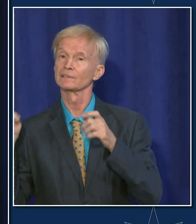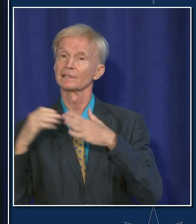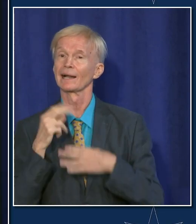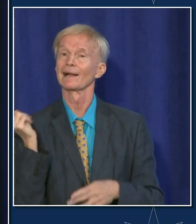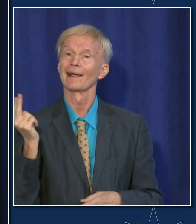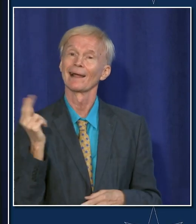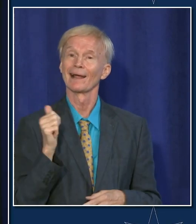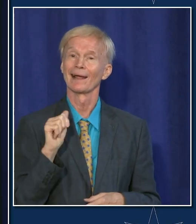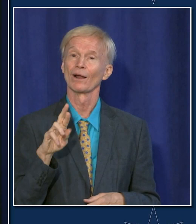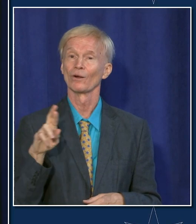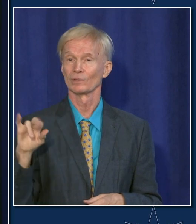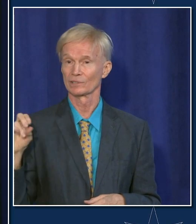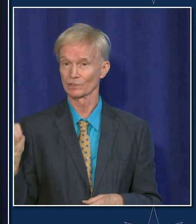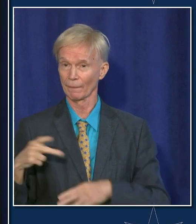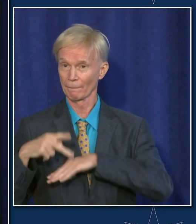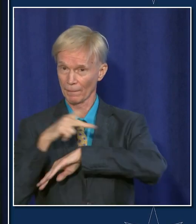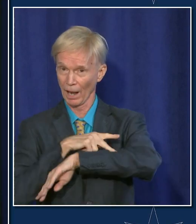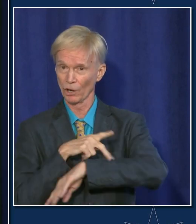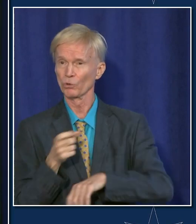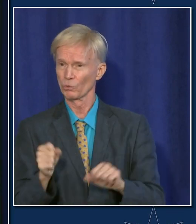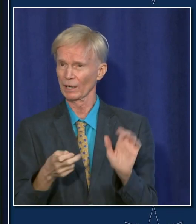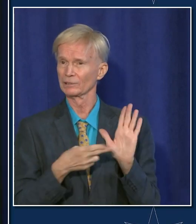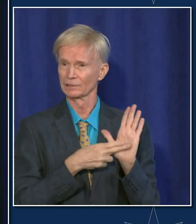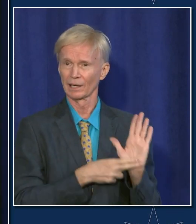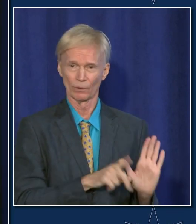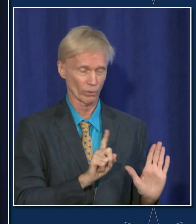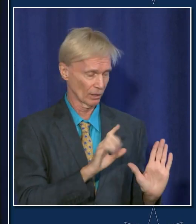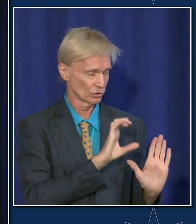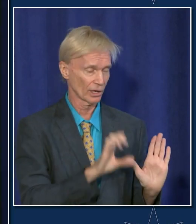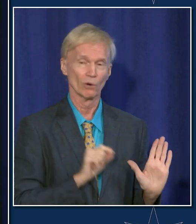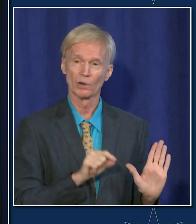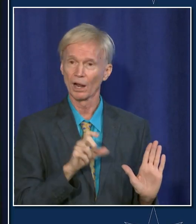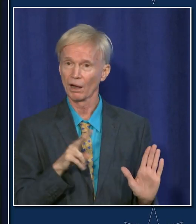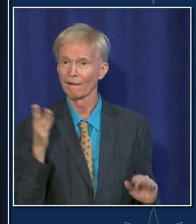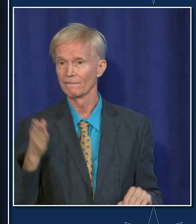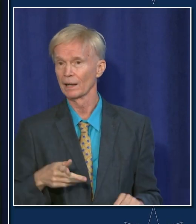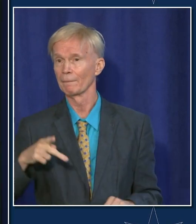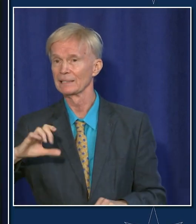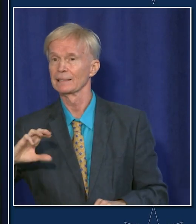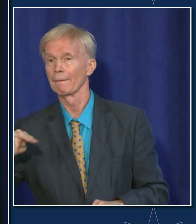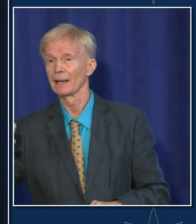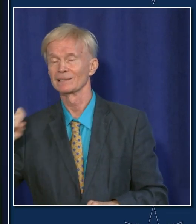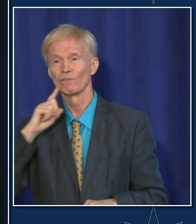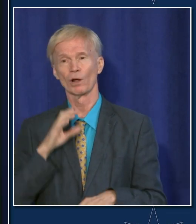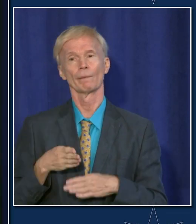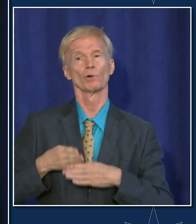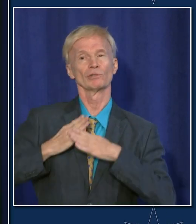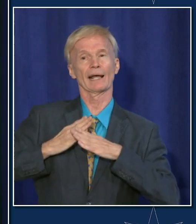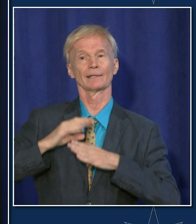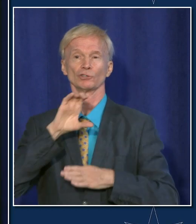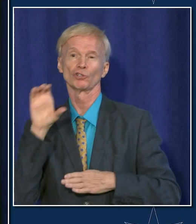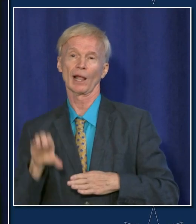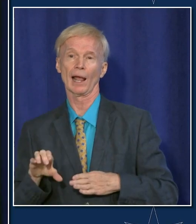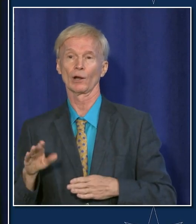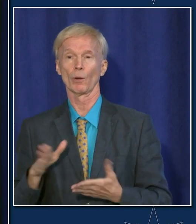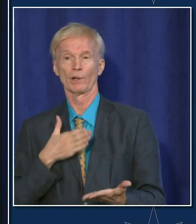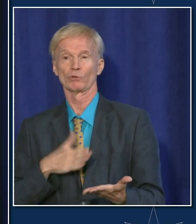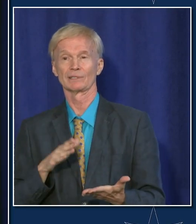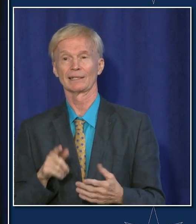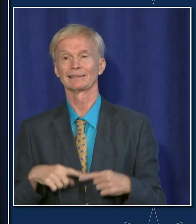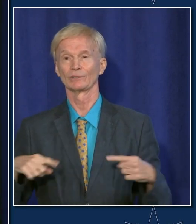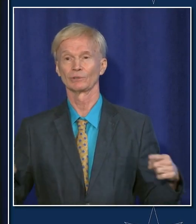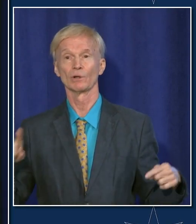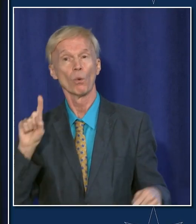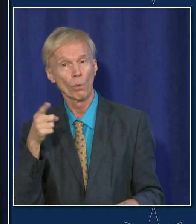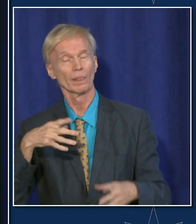Park. You can sign up for these events at chicago.gov/PCMS for Protect Chicago music series. Again, open only to